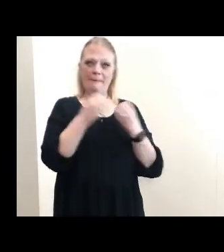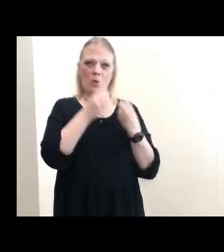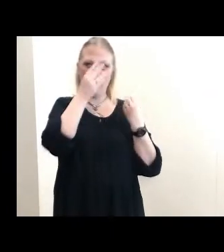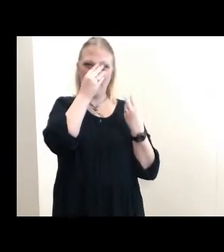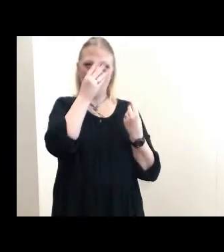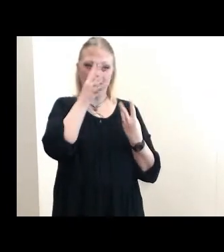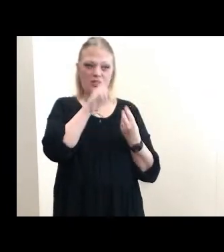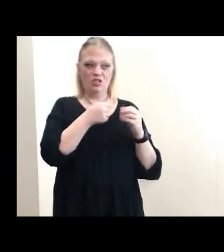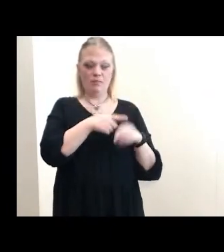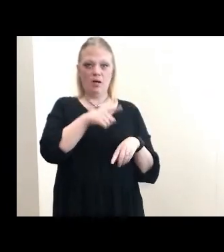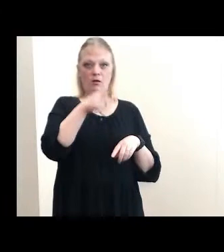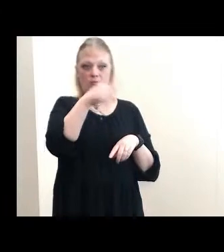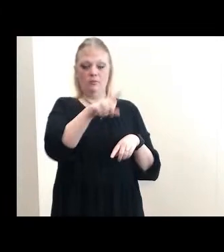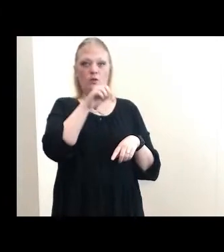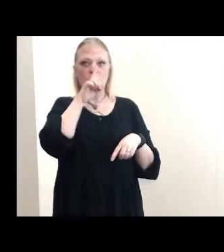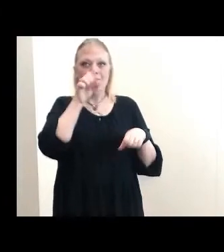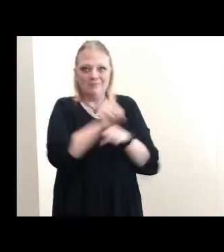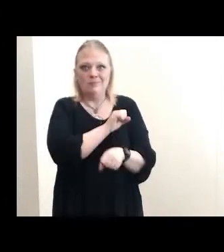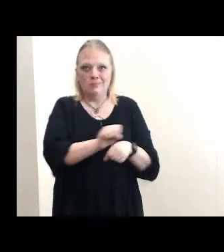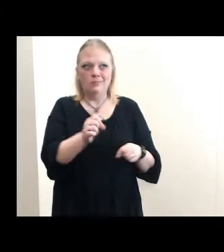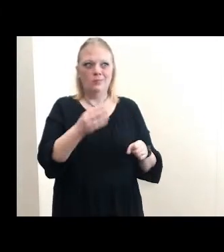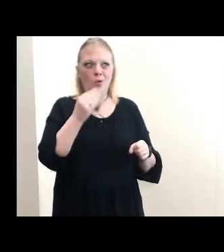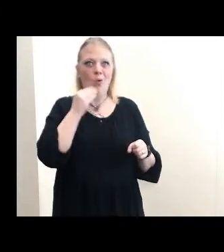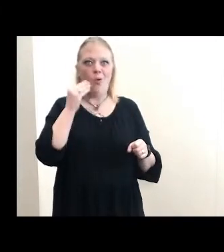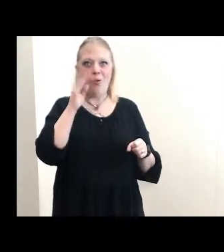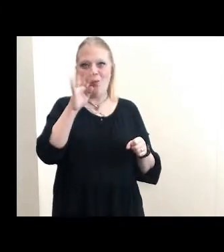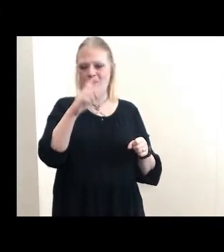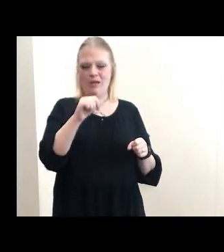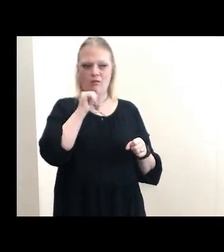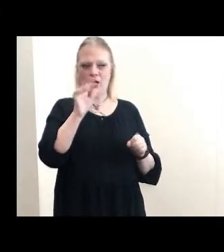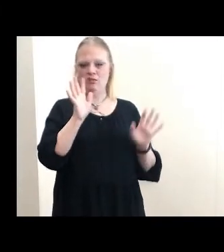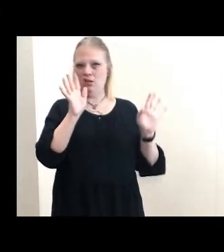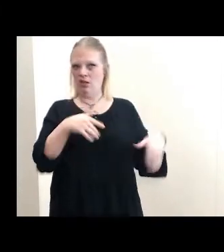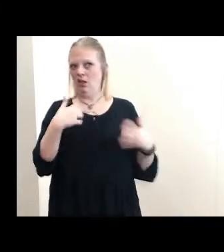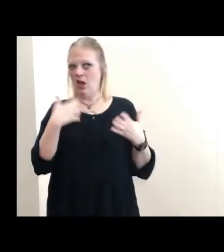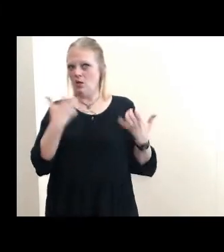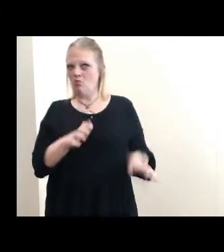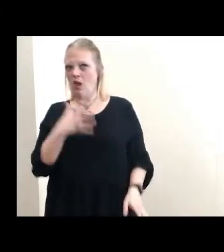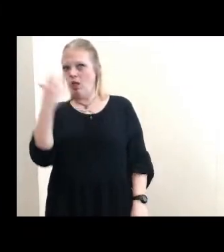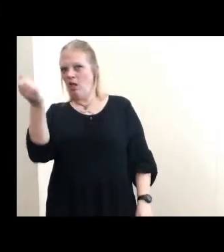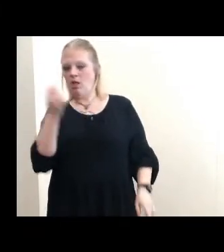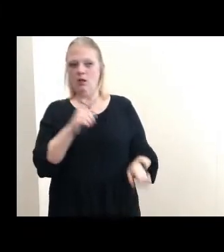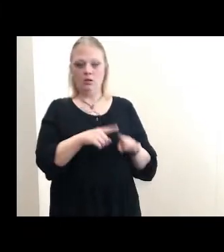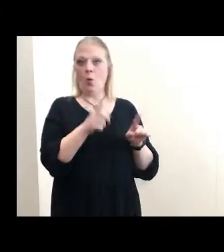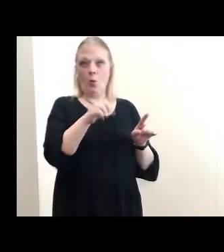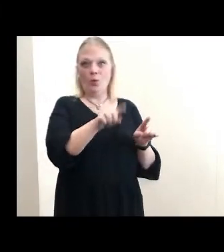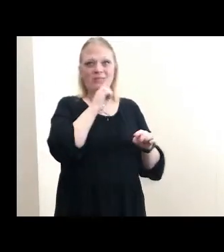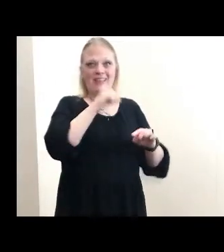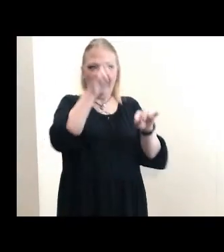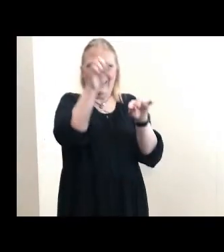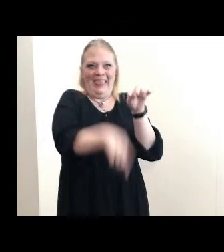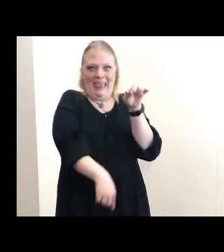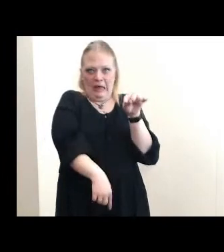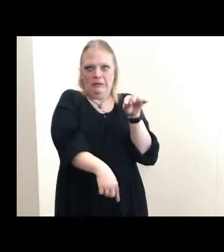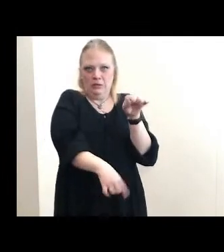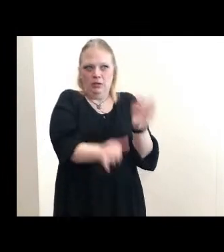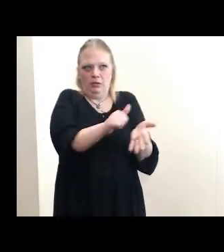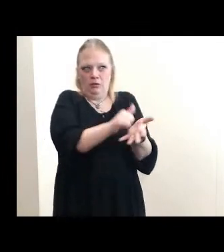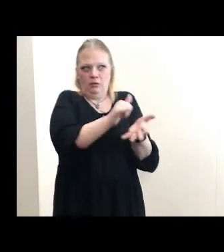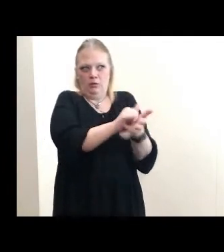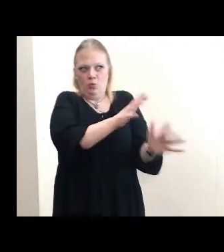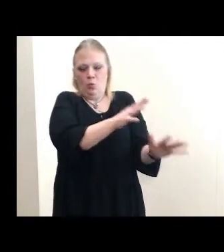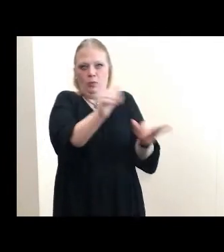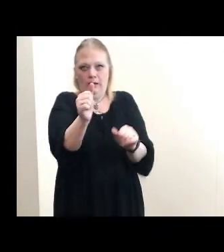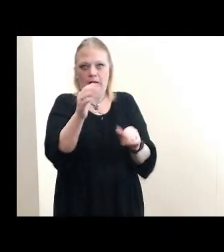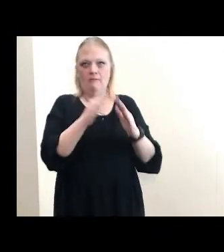those that are truly homebound. Not just, I don't want to leave my house to get the vaccine, but those who can't leave their house, can't leave